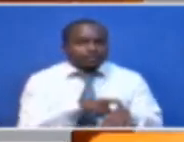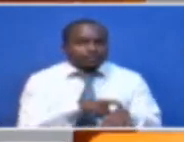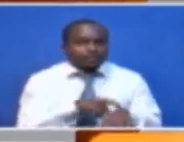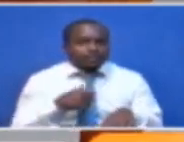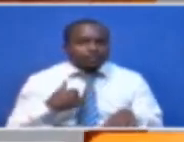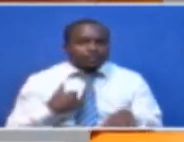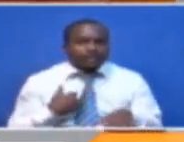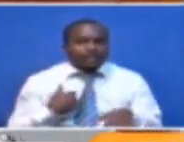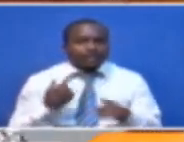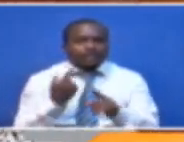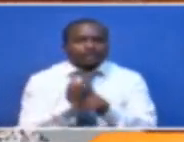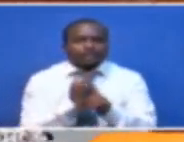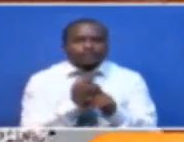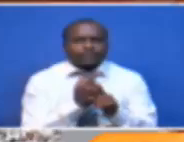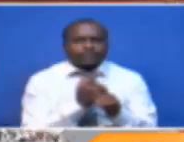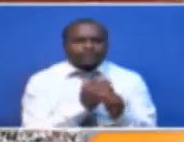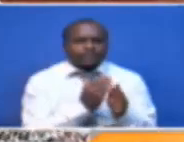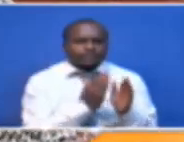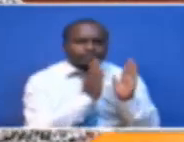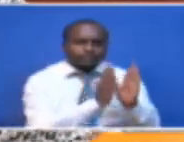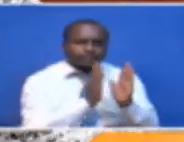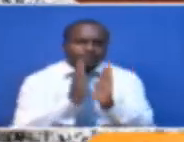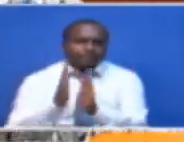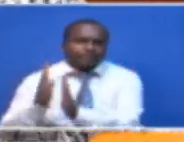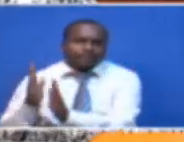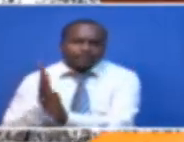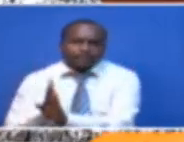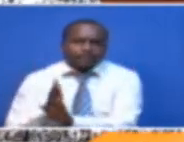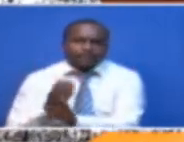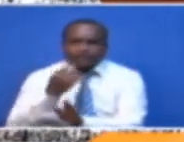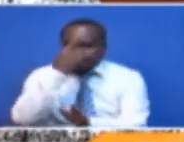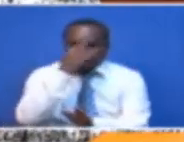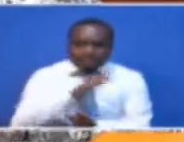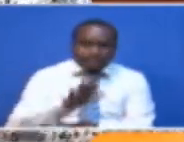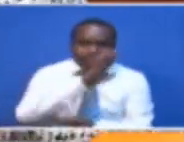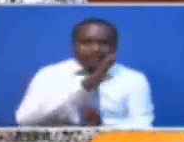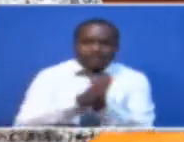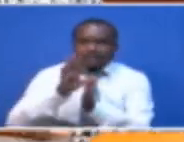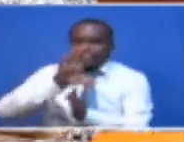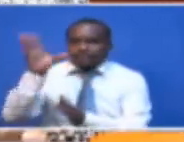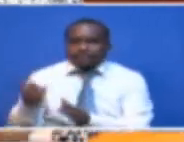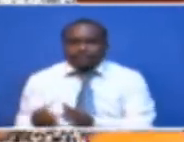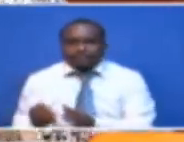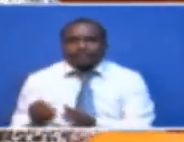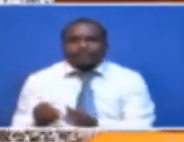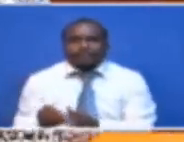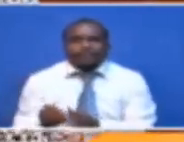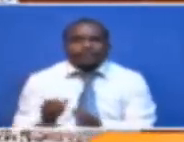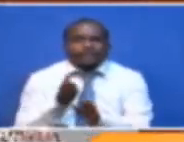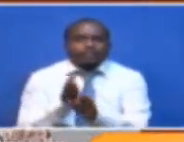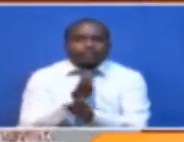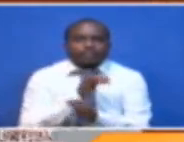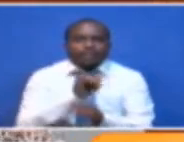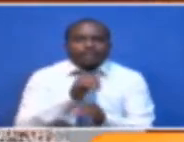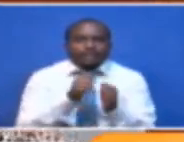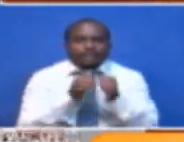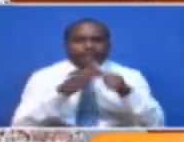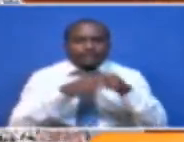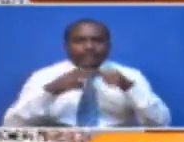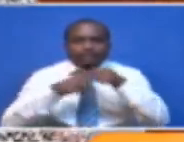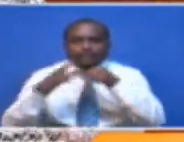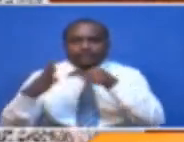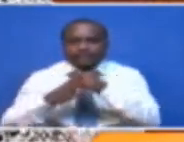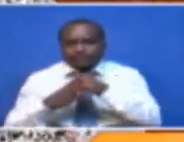series of coups in Asia and in Africa. Okay. Yeah? You remember, before that, 1979,